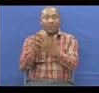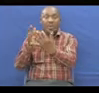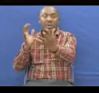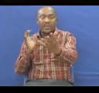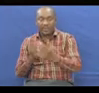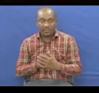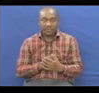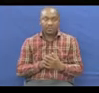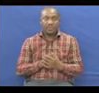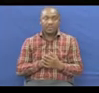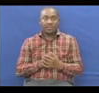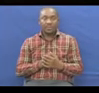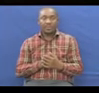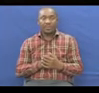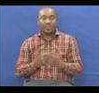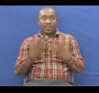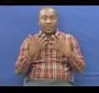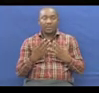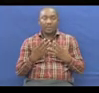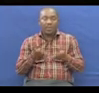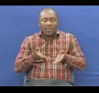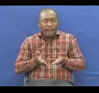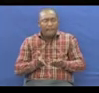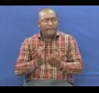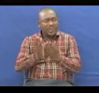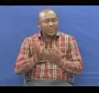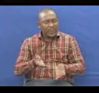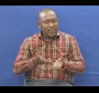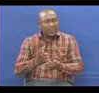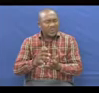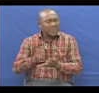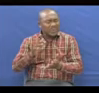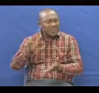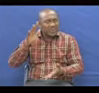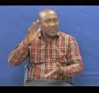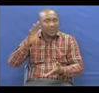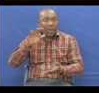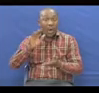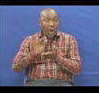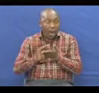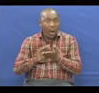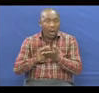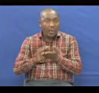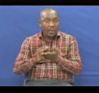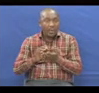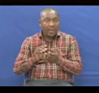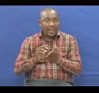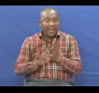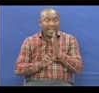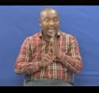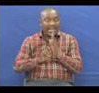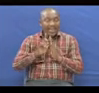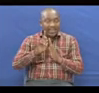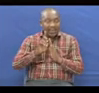birth rate, whether is high or is low, increase on it or decrease on it,